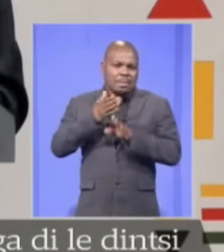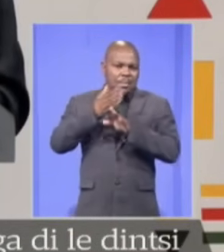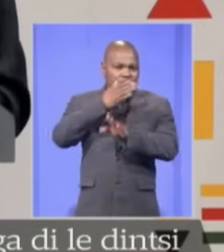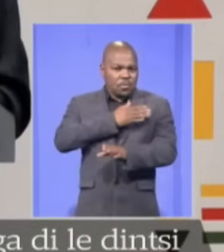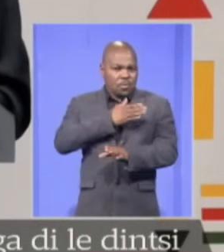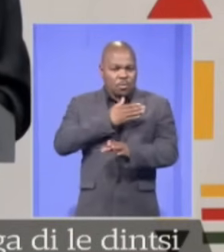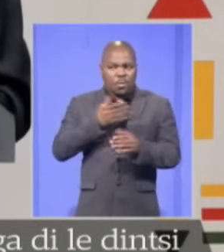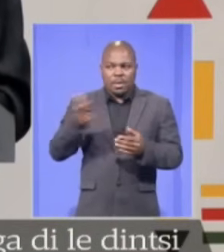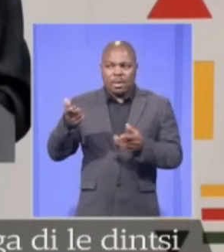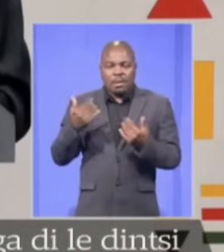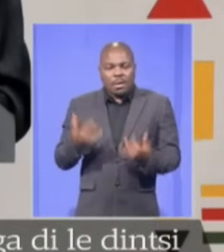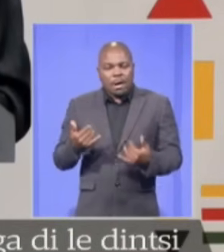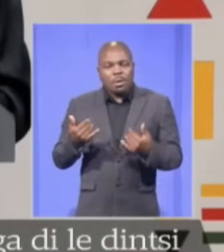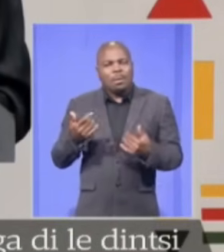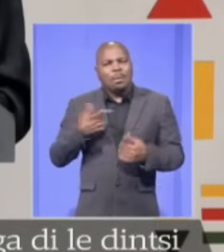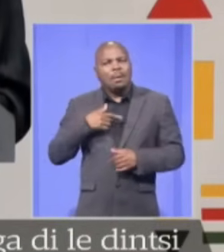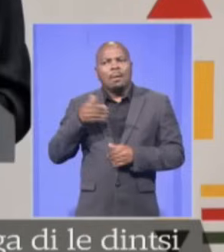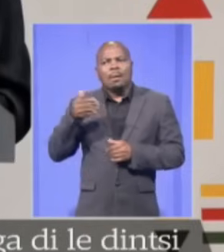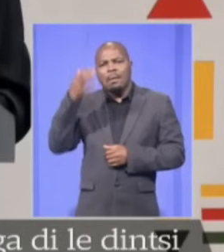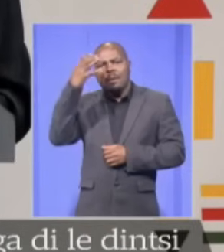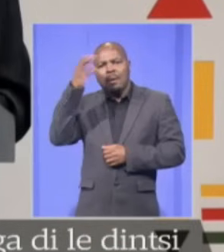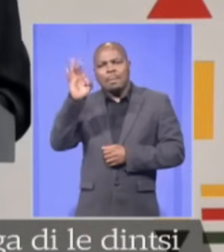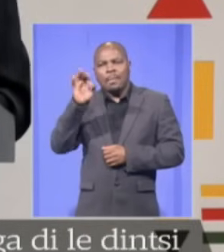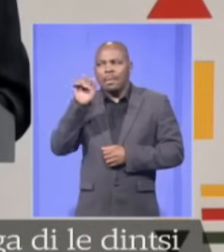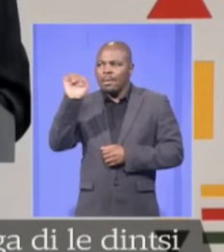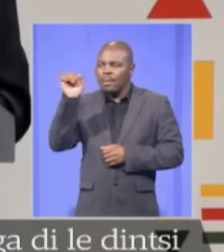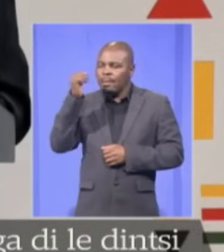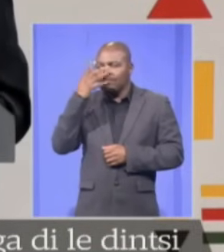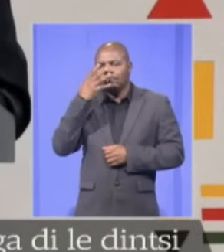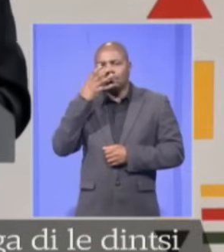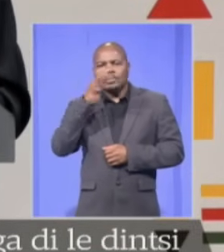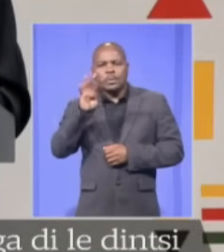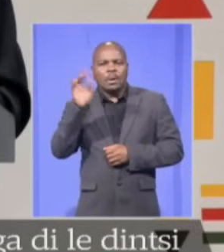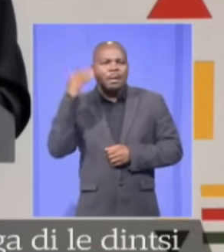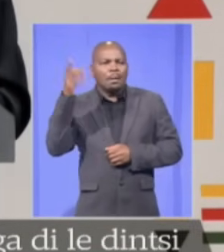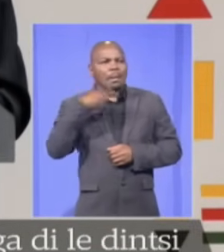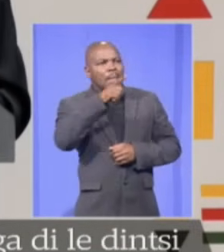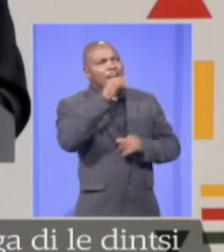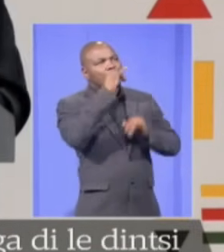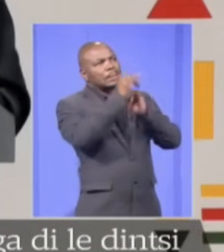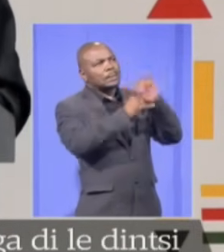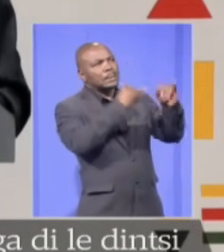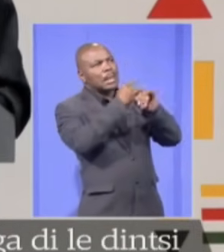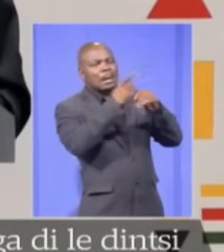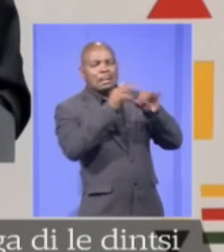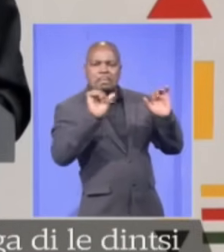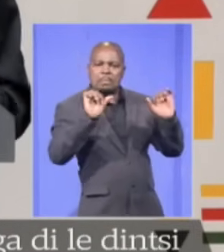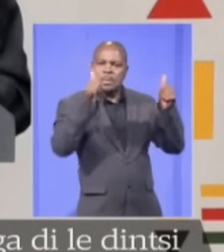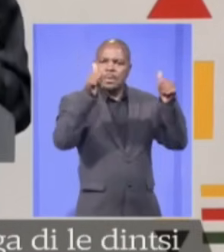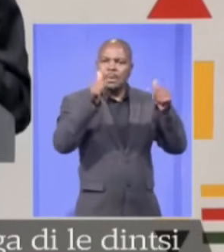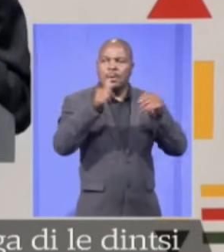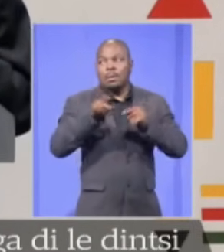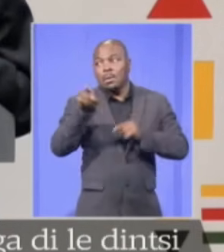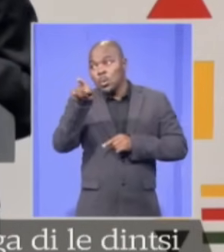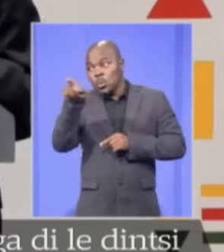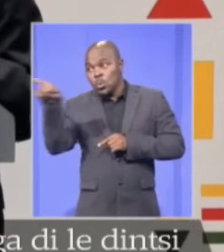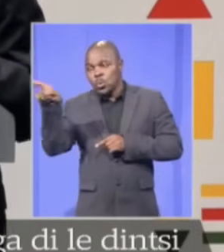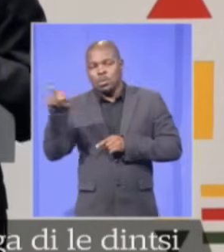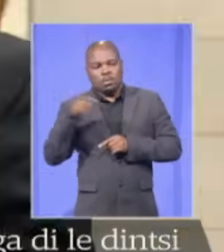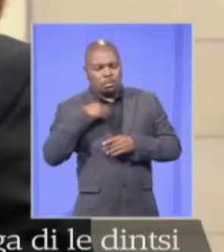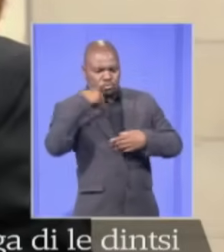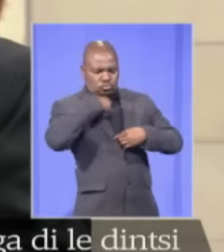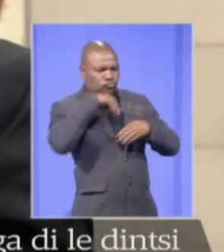present administration. Their attitude was international institutions, excellent idea, but for you, the rest of the world, leave us out